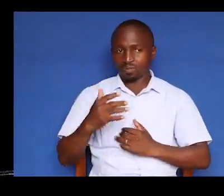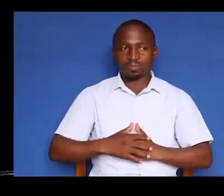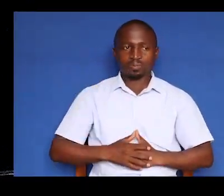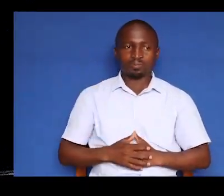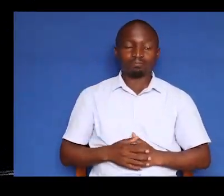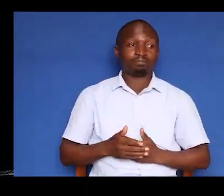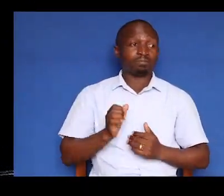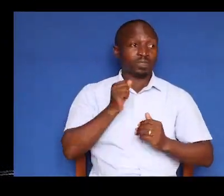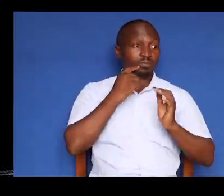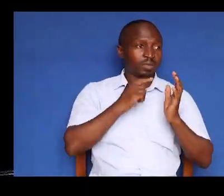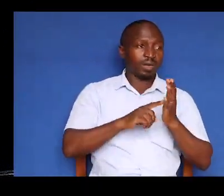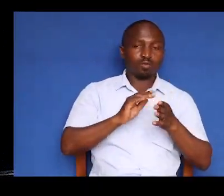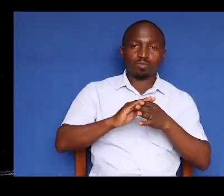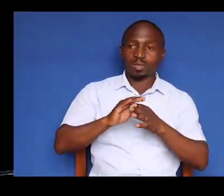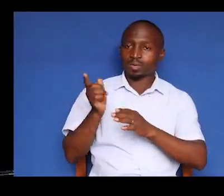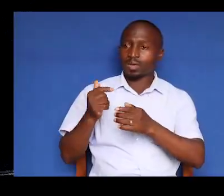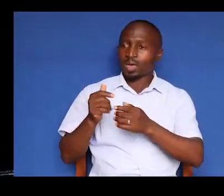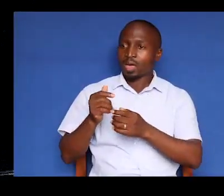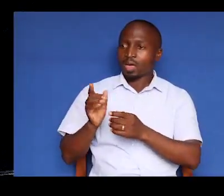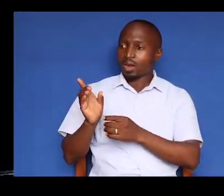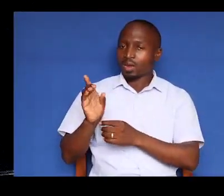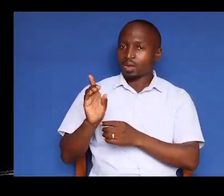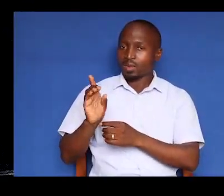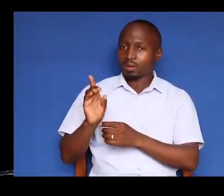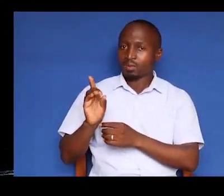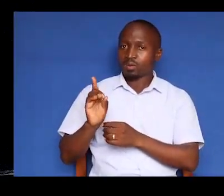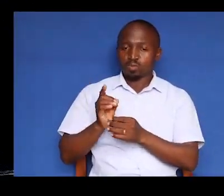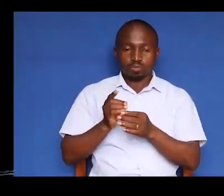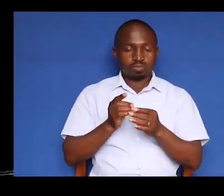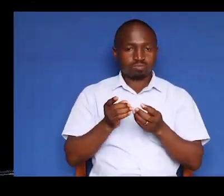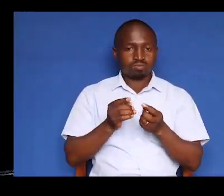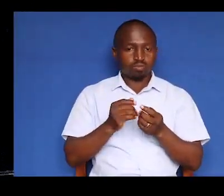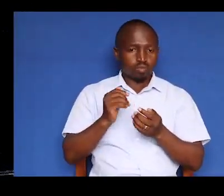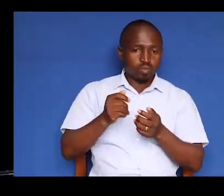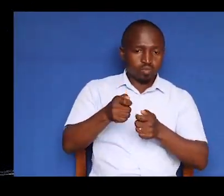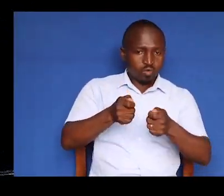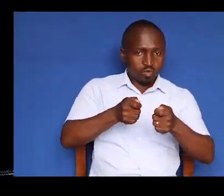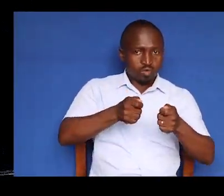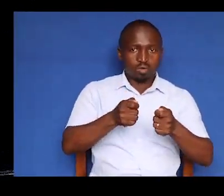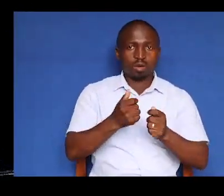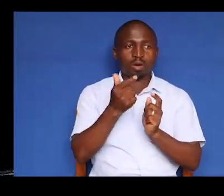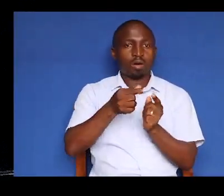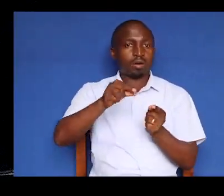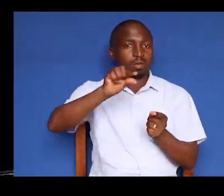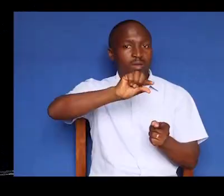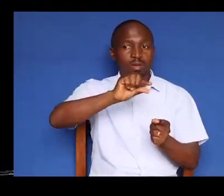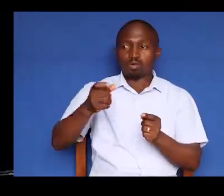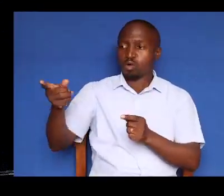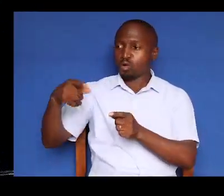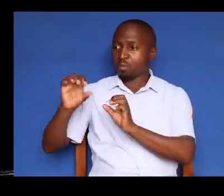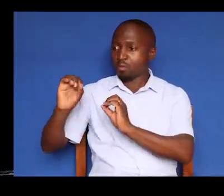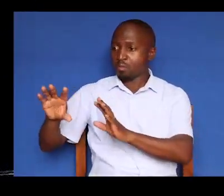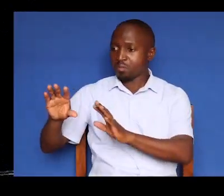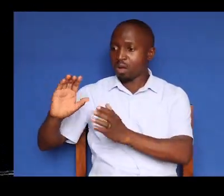4,500. That's why we use debt service. We take new loan with low interest and we pay back old loan